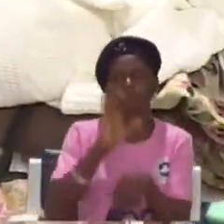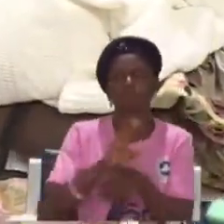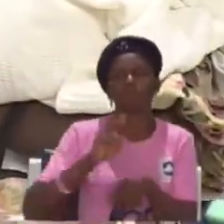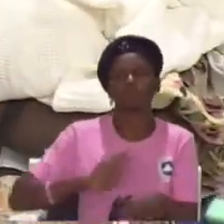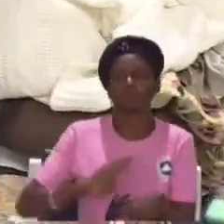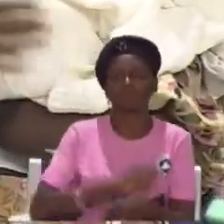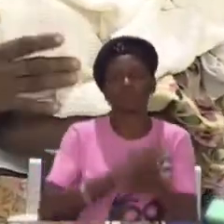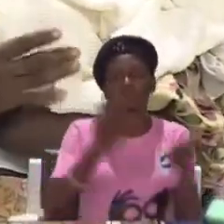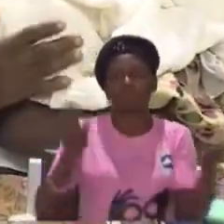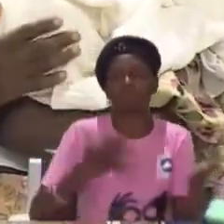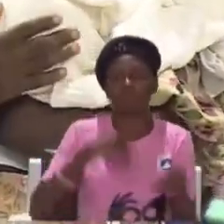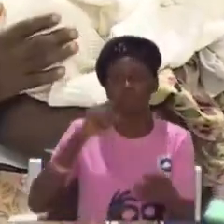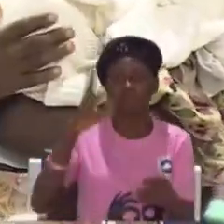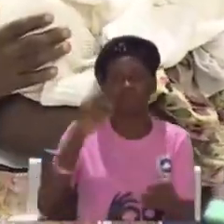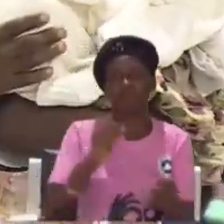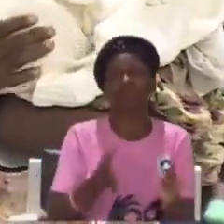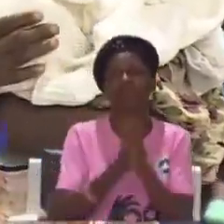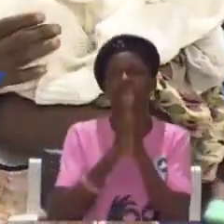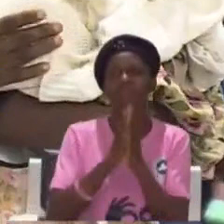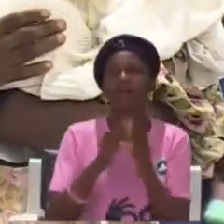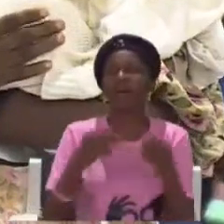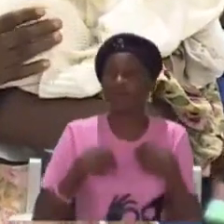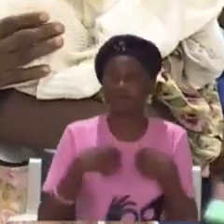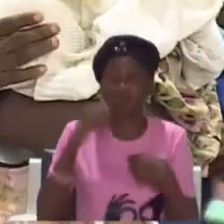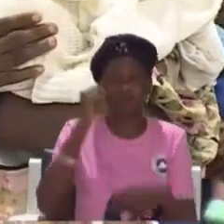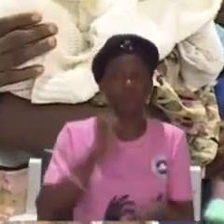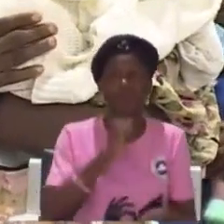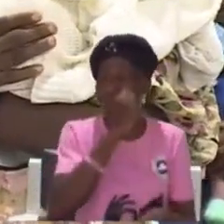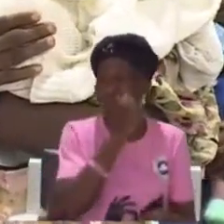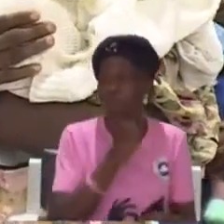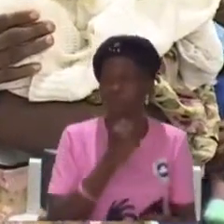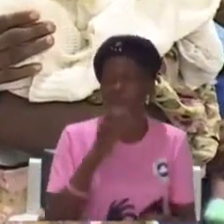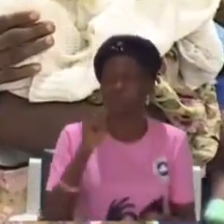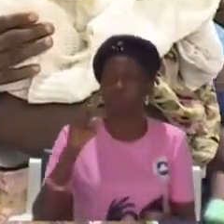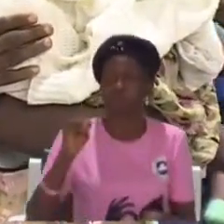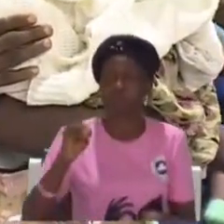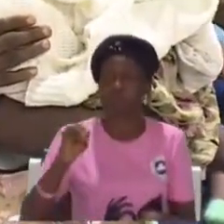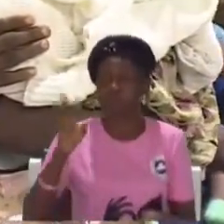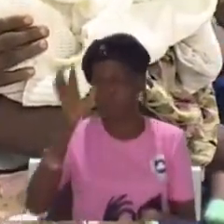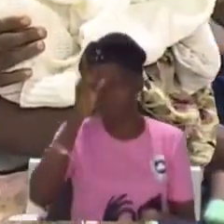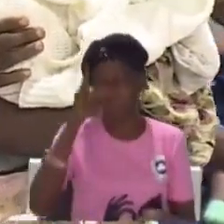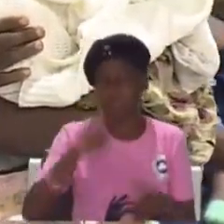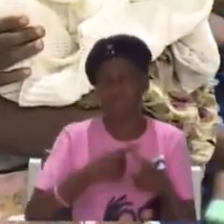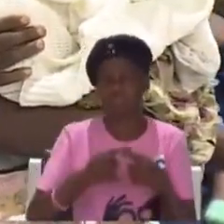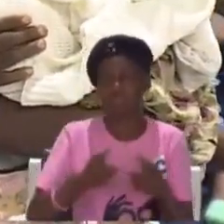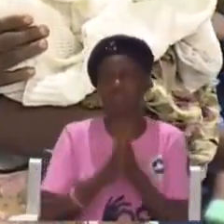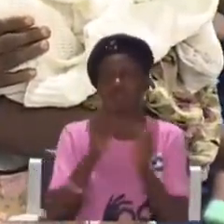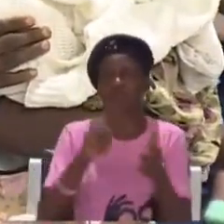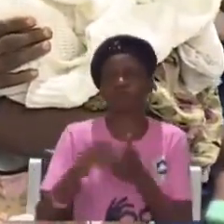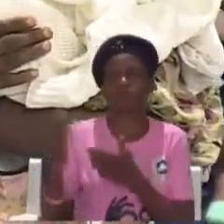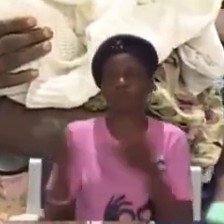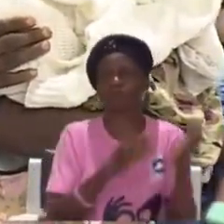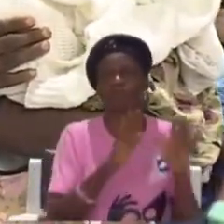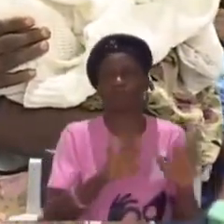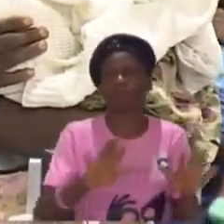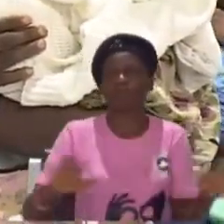here, and one of them has a twins set. So daddy now has them to bring their children,